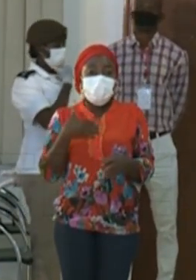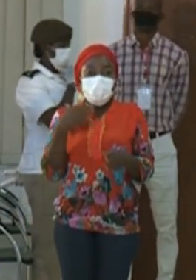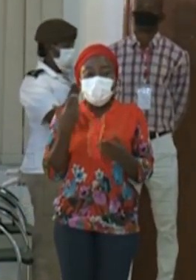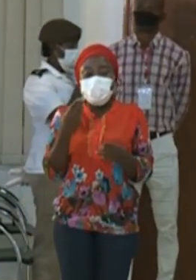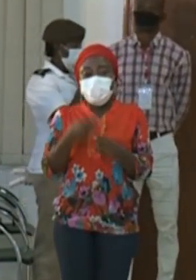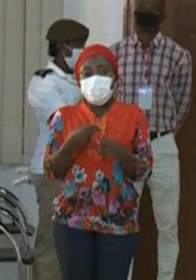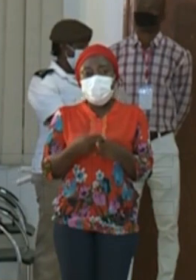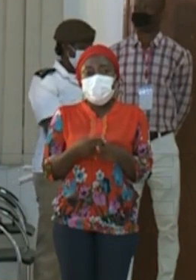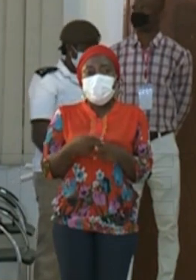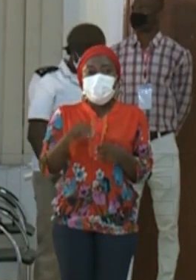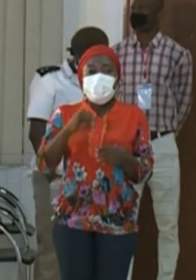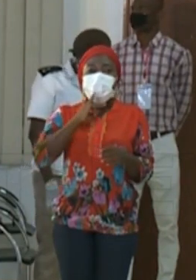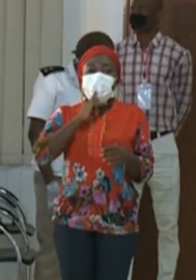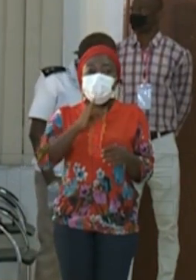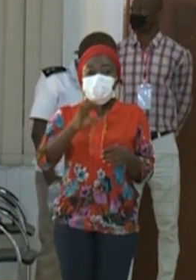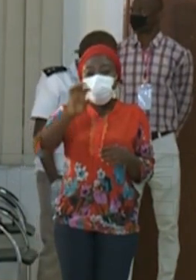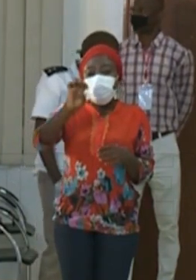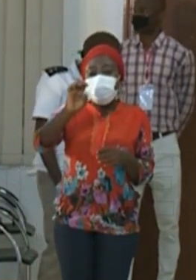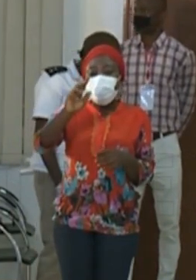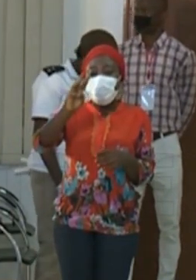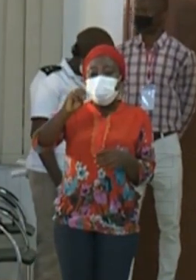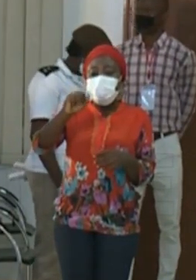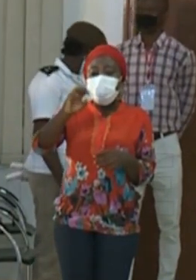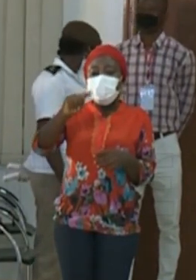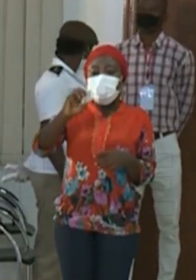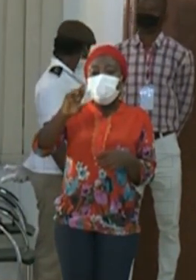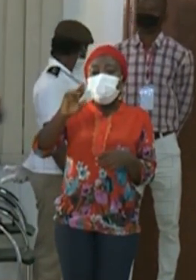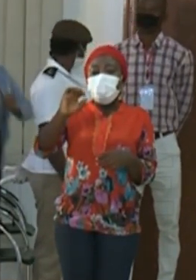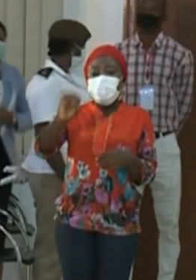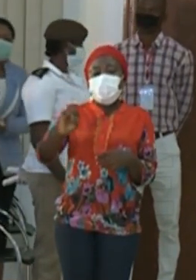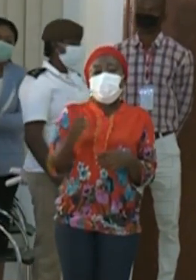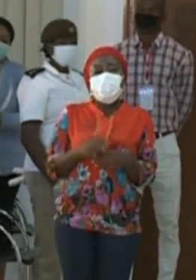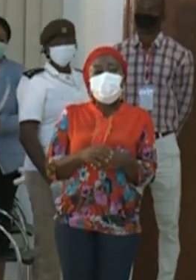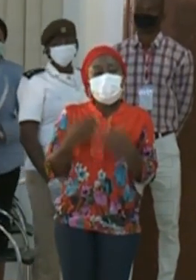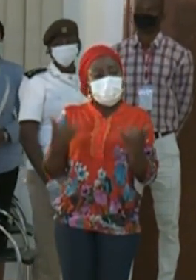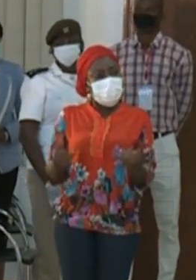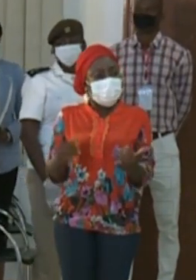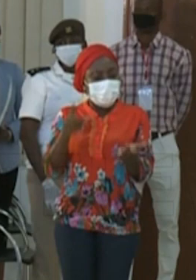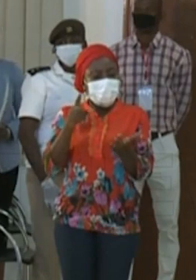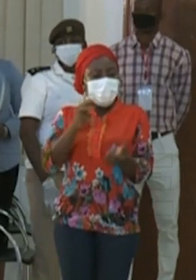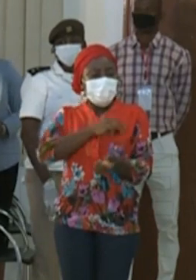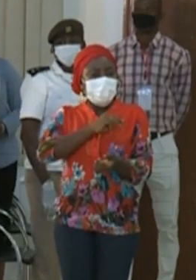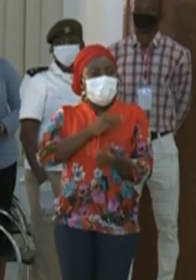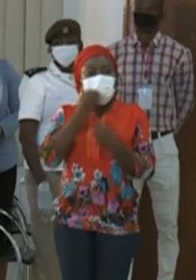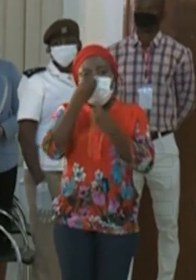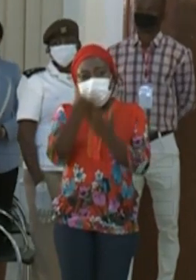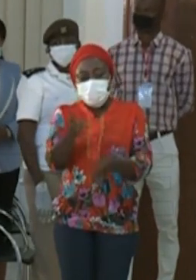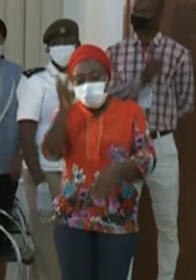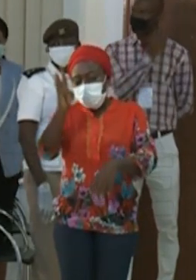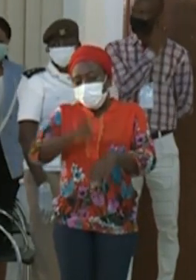Mitaire Ikwen. I report for the Nigerian Television Authority. The Minister of Information yesterday warned